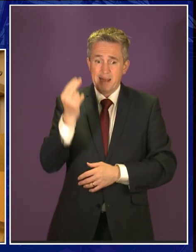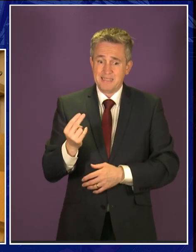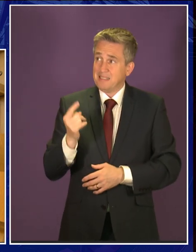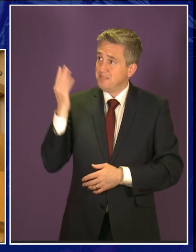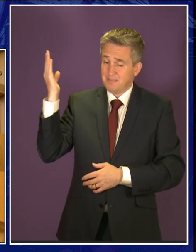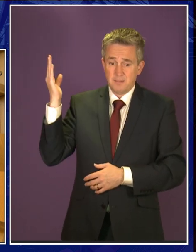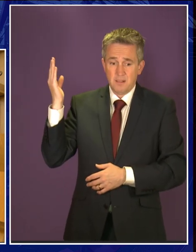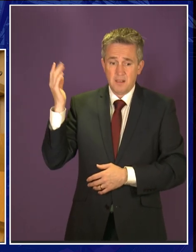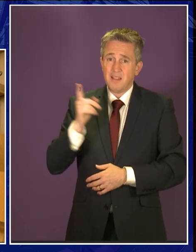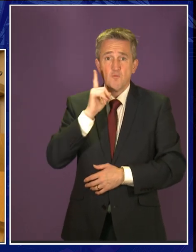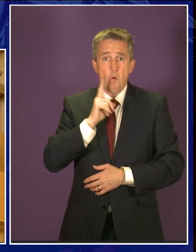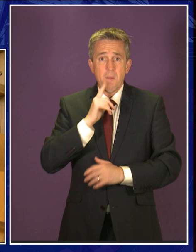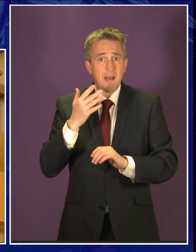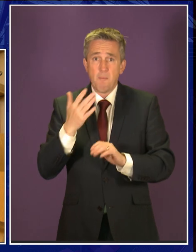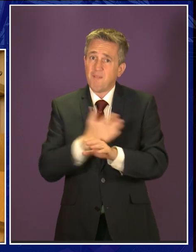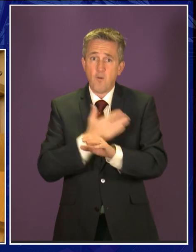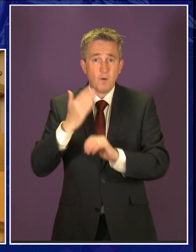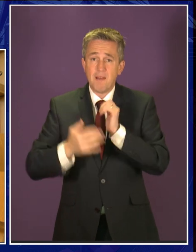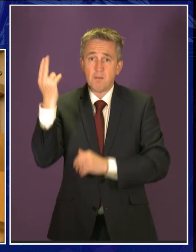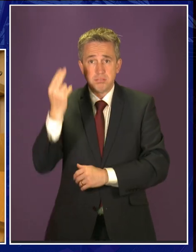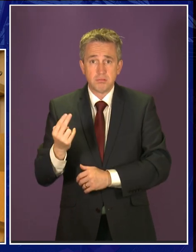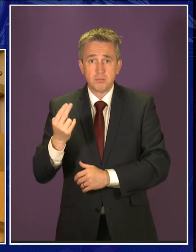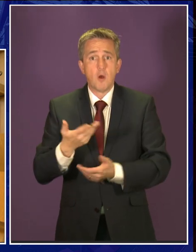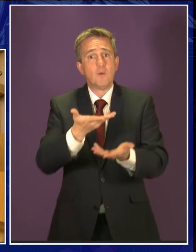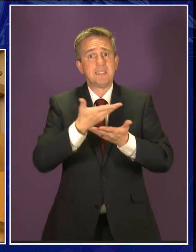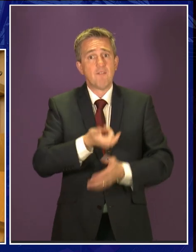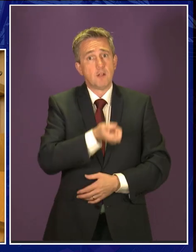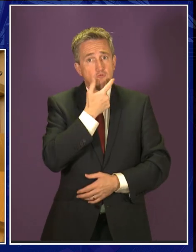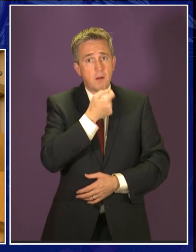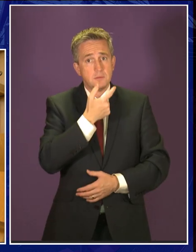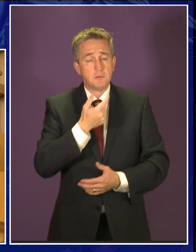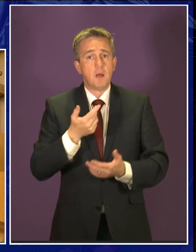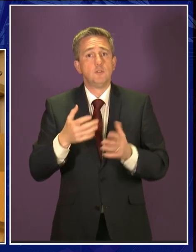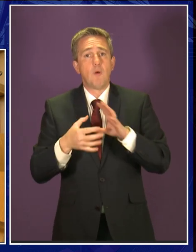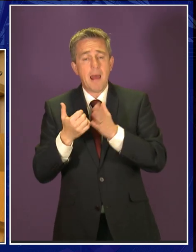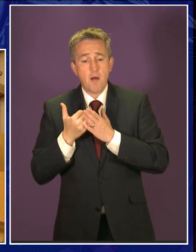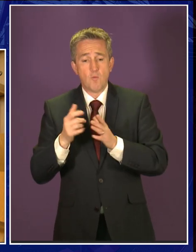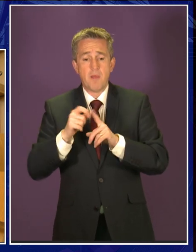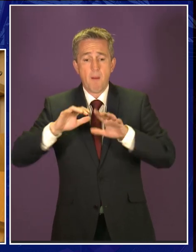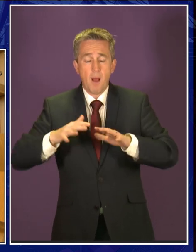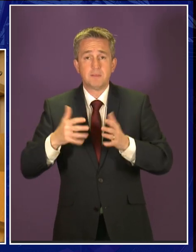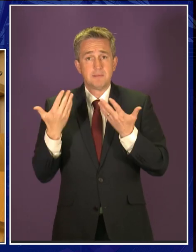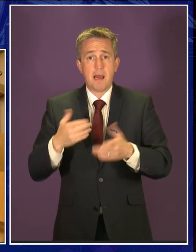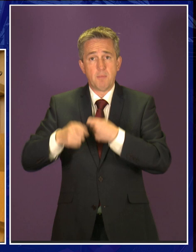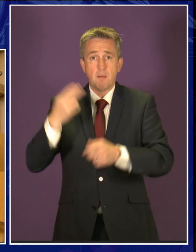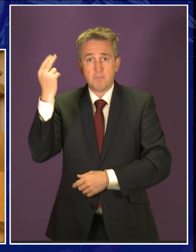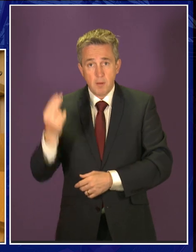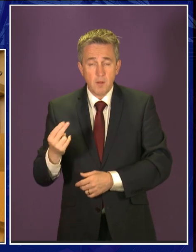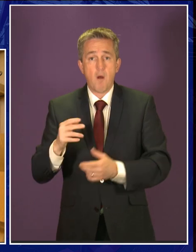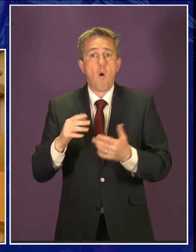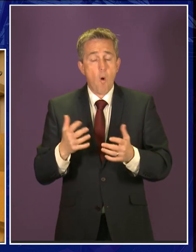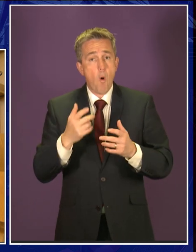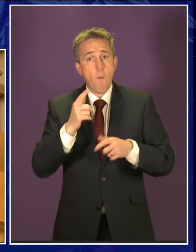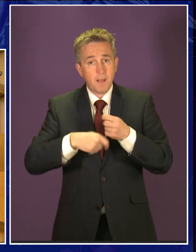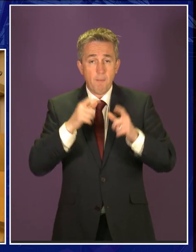been a painter, developed Parkinson's, got drugs, and now becomes a painter. A sculptor, a photographer. And